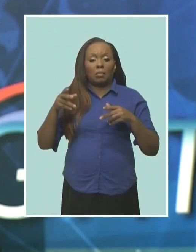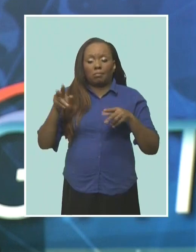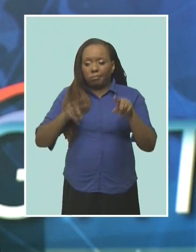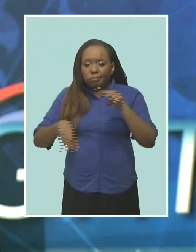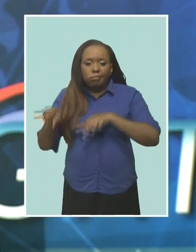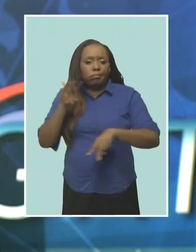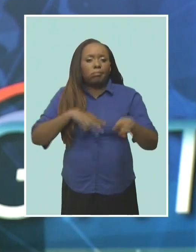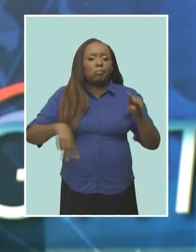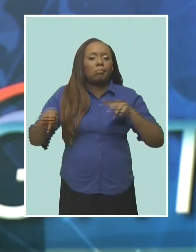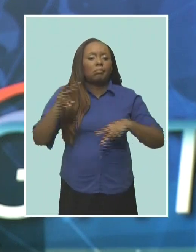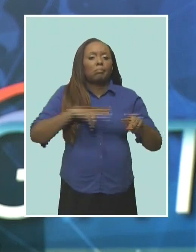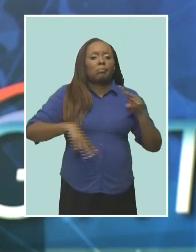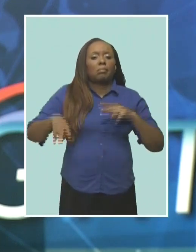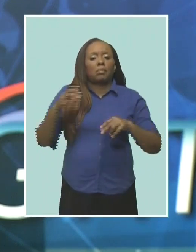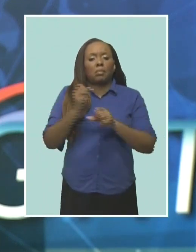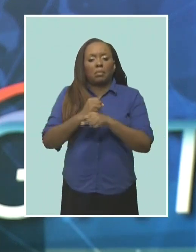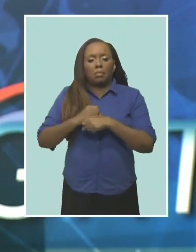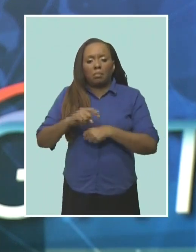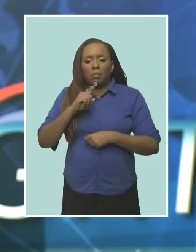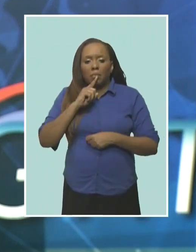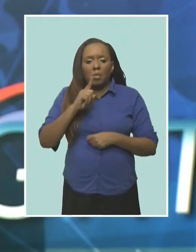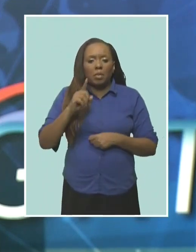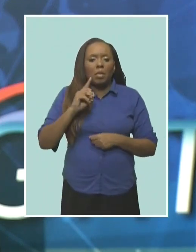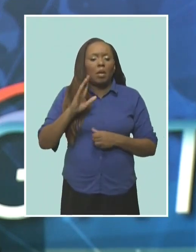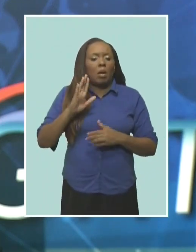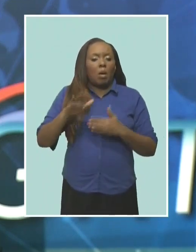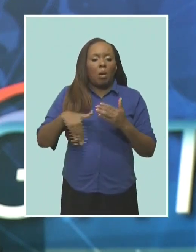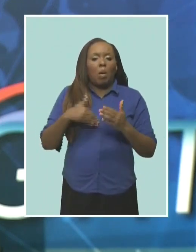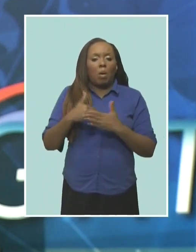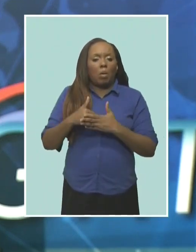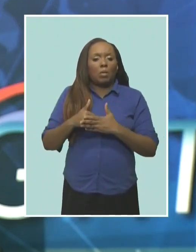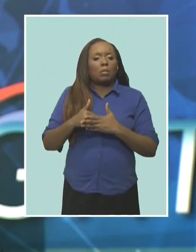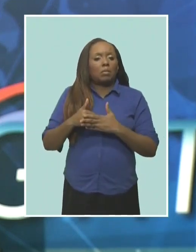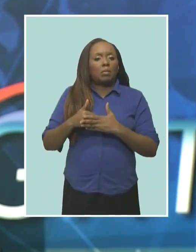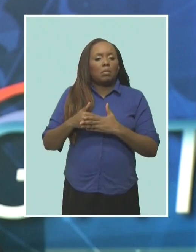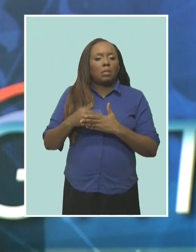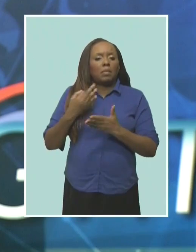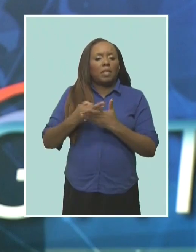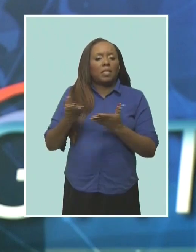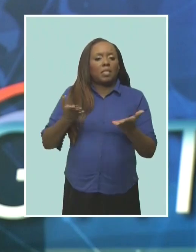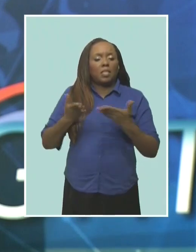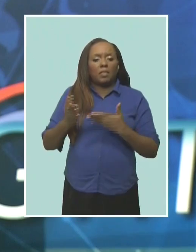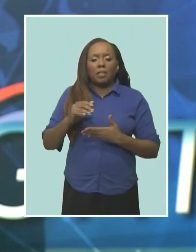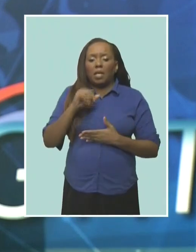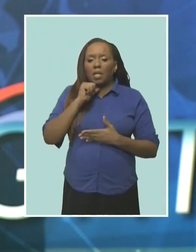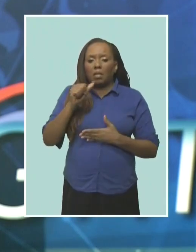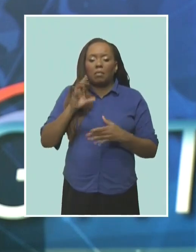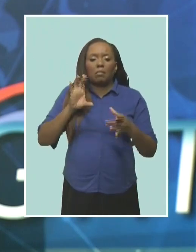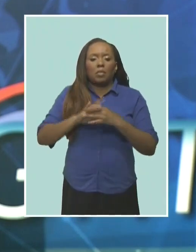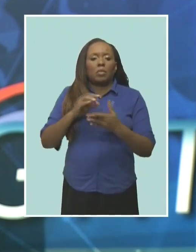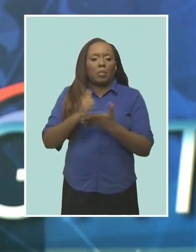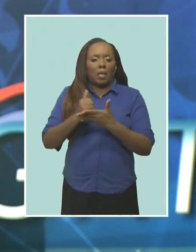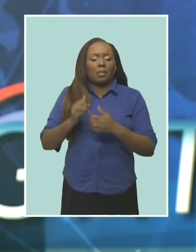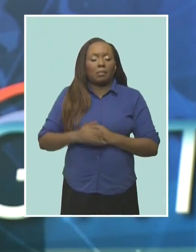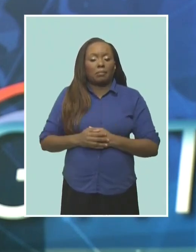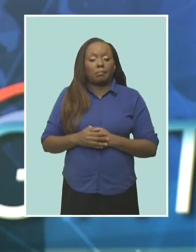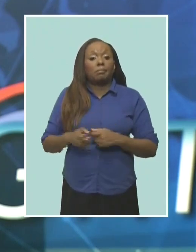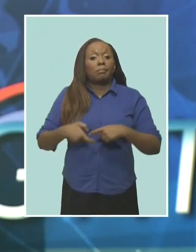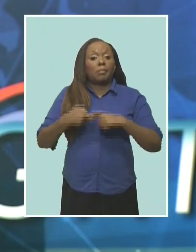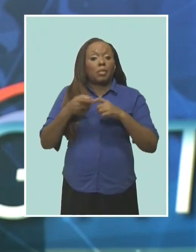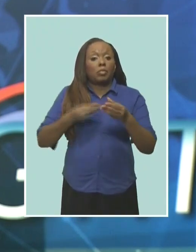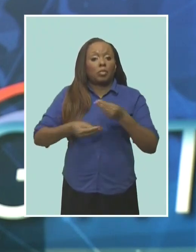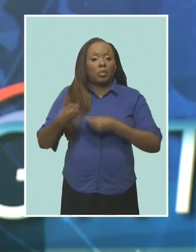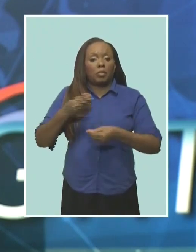and regulate the non-bank financial services sector, which includes self-insurance. Time now for tonight's